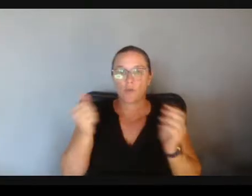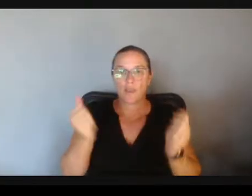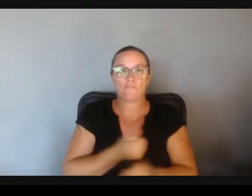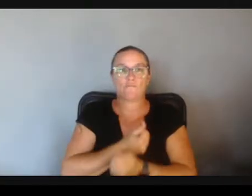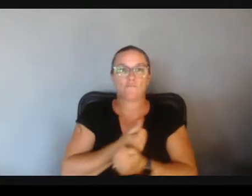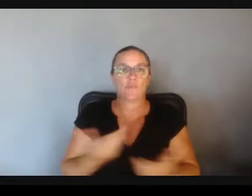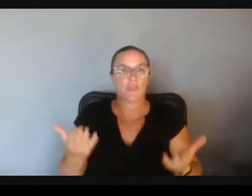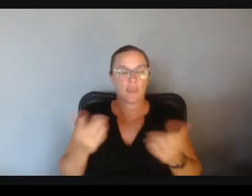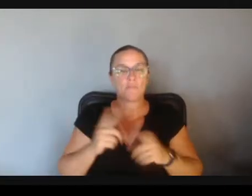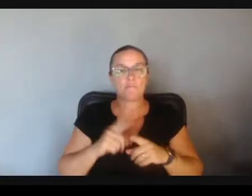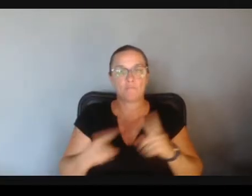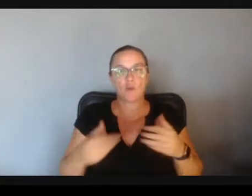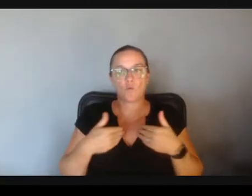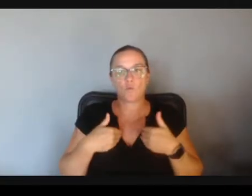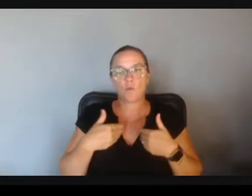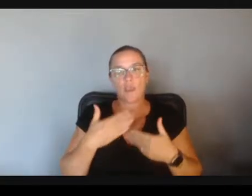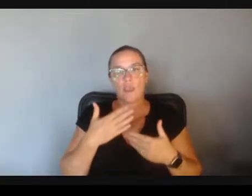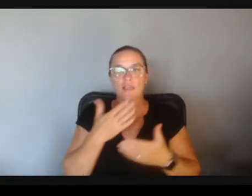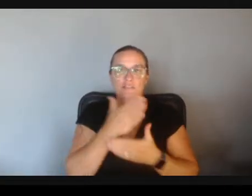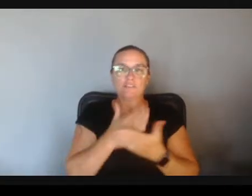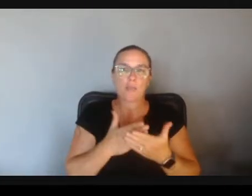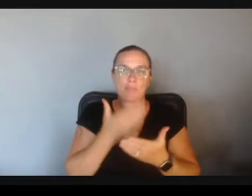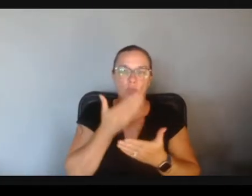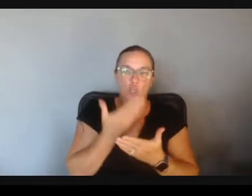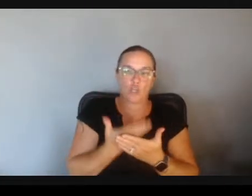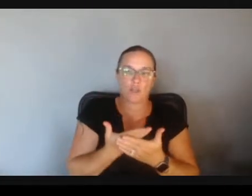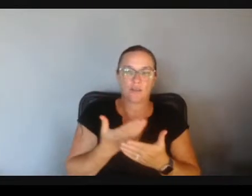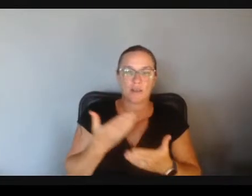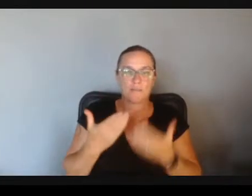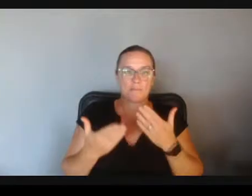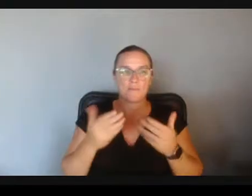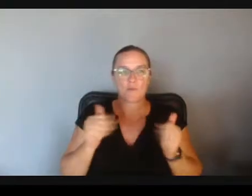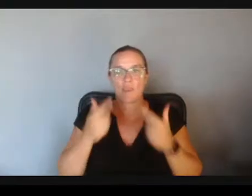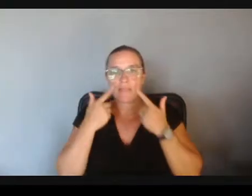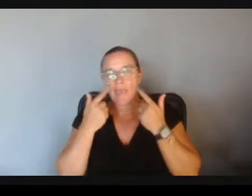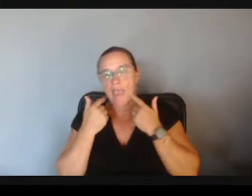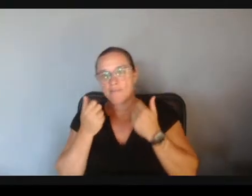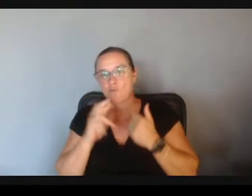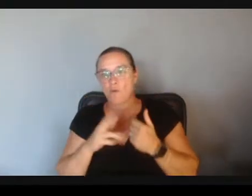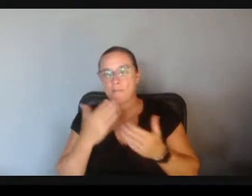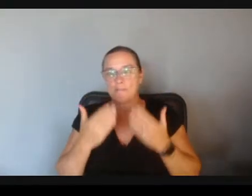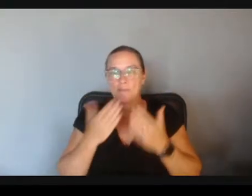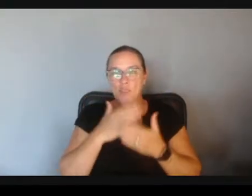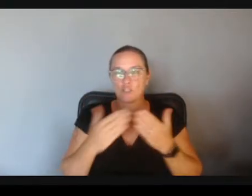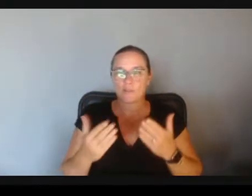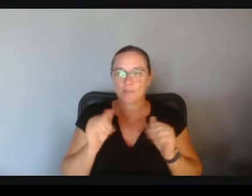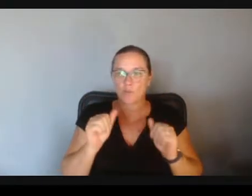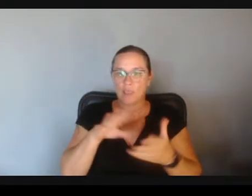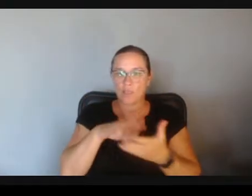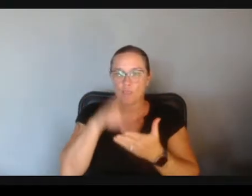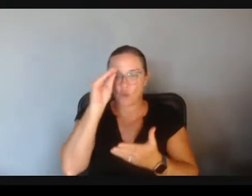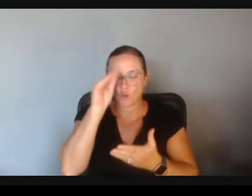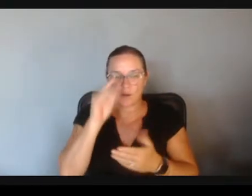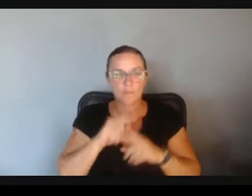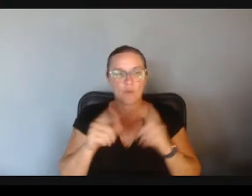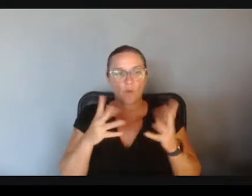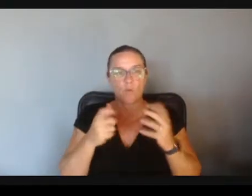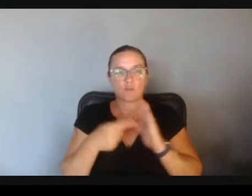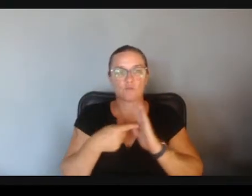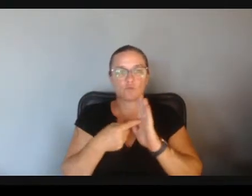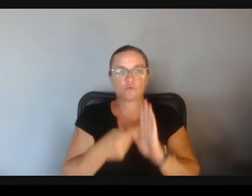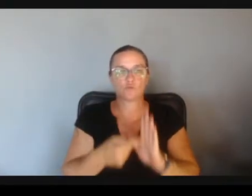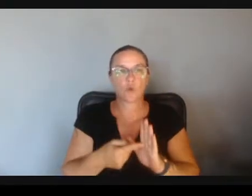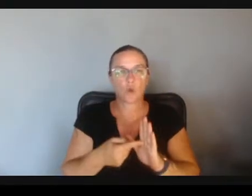there, but we had some good ones that we, maybe laugh at, or, maybe there's something to learn in there, but wanted to just show